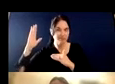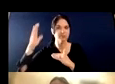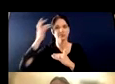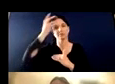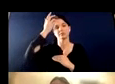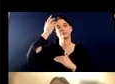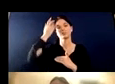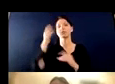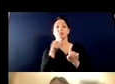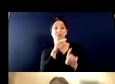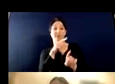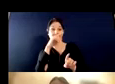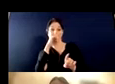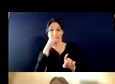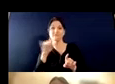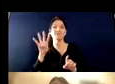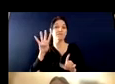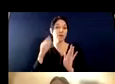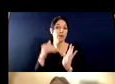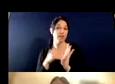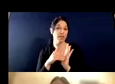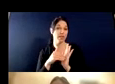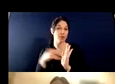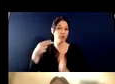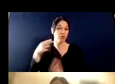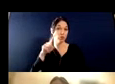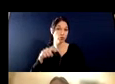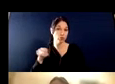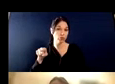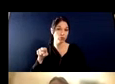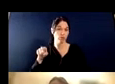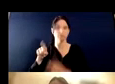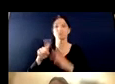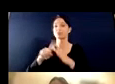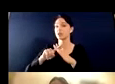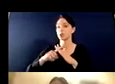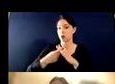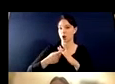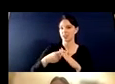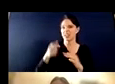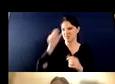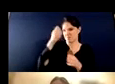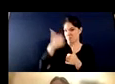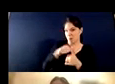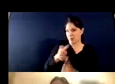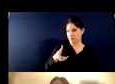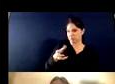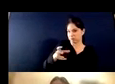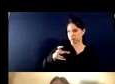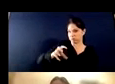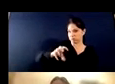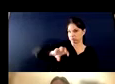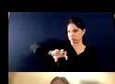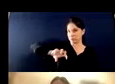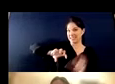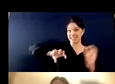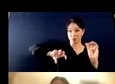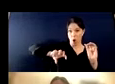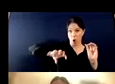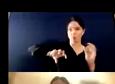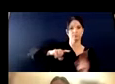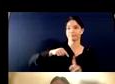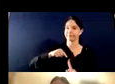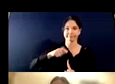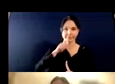here at 4,000 hertz, we started the sound dial down here at zero, and the child didn't hear it until